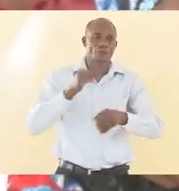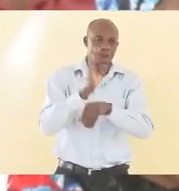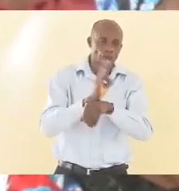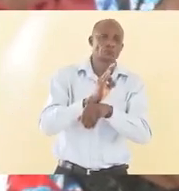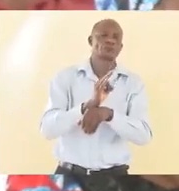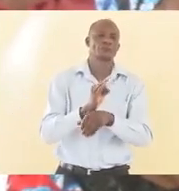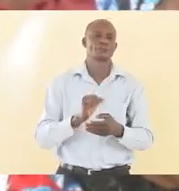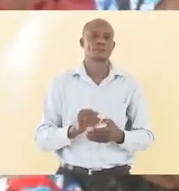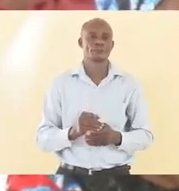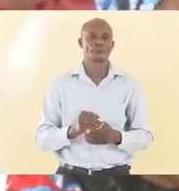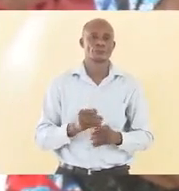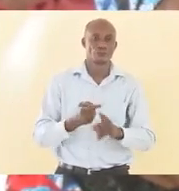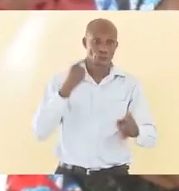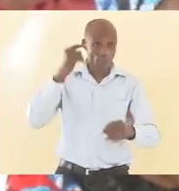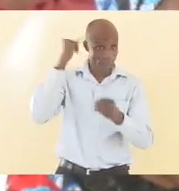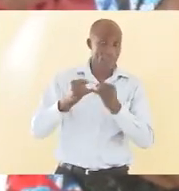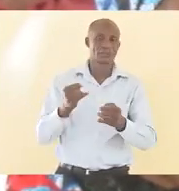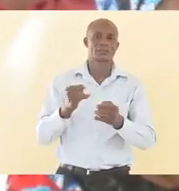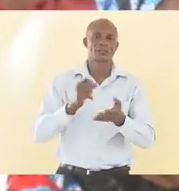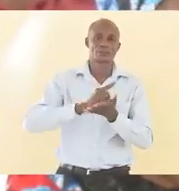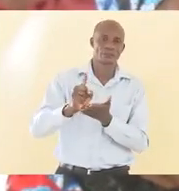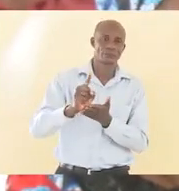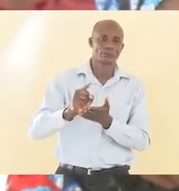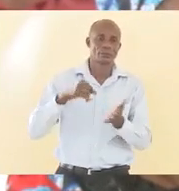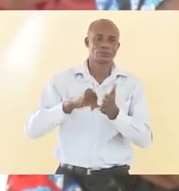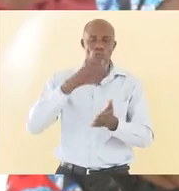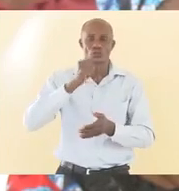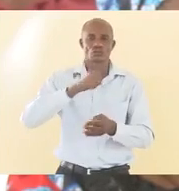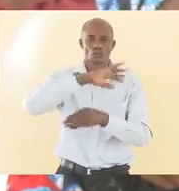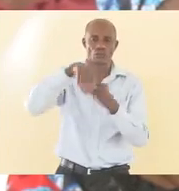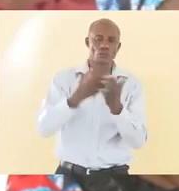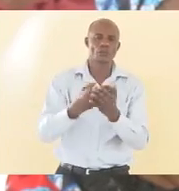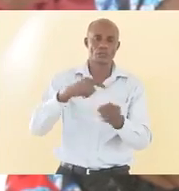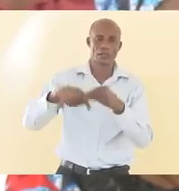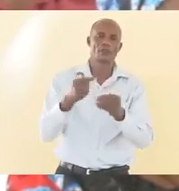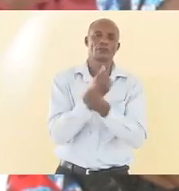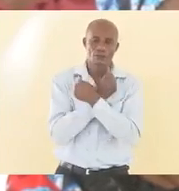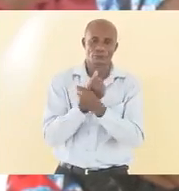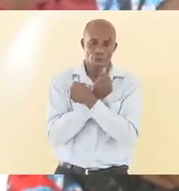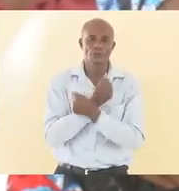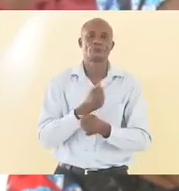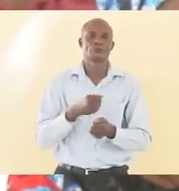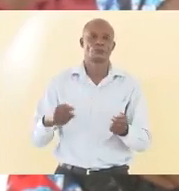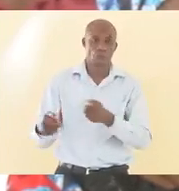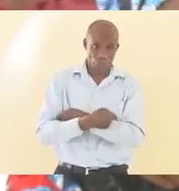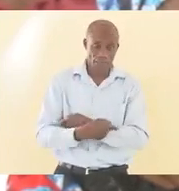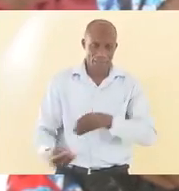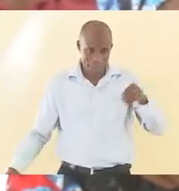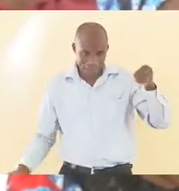play, Father. We from last week's theme, it was all about love and love and love. And today,